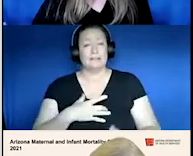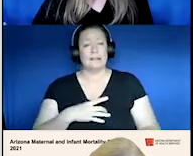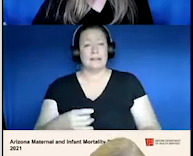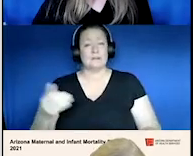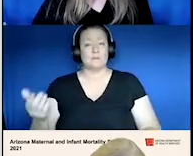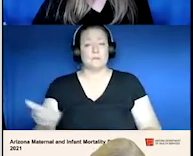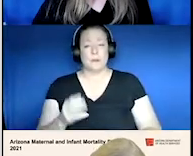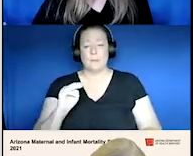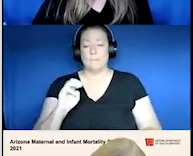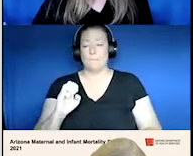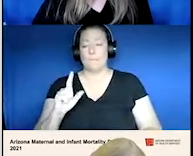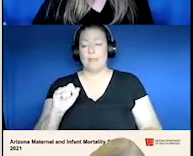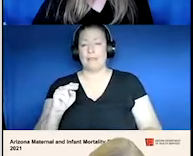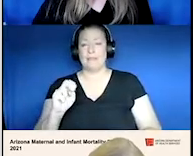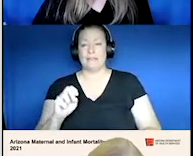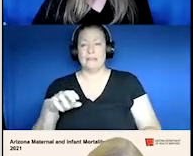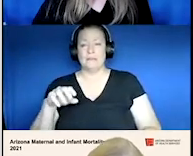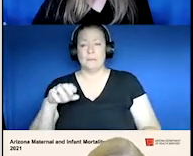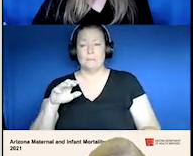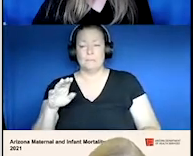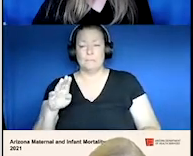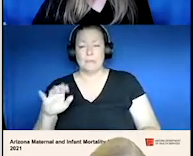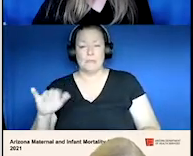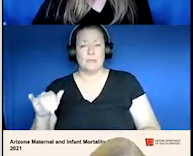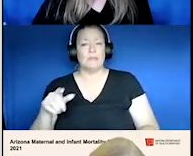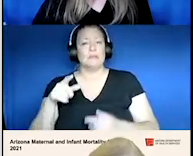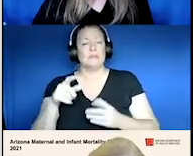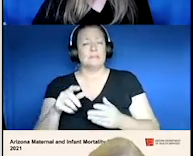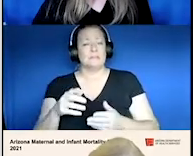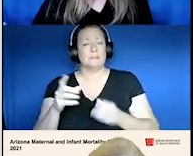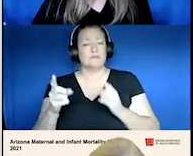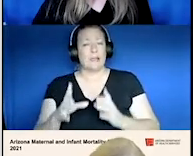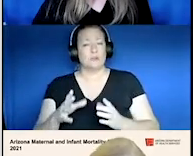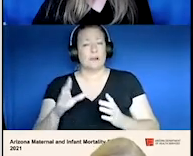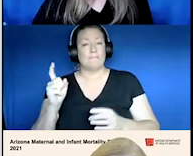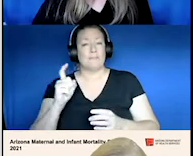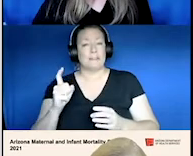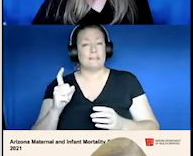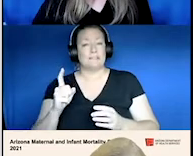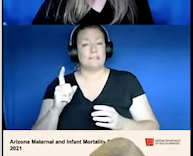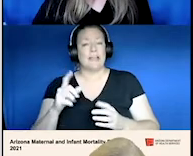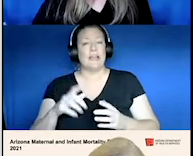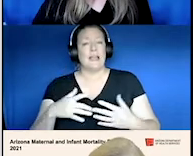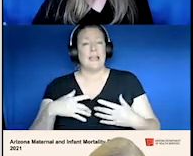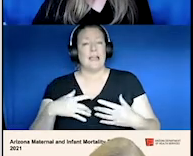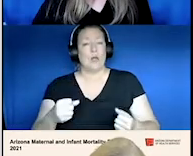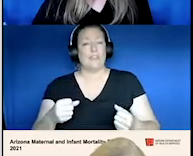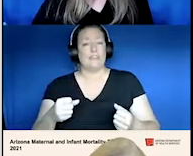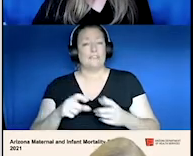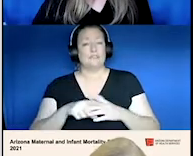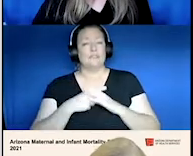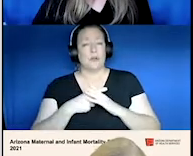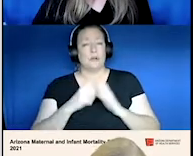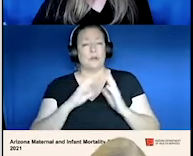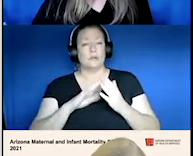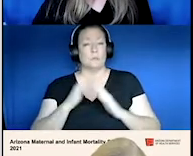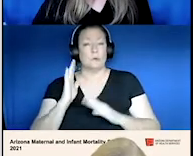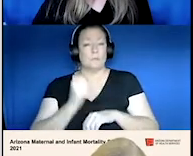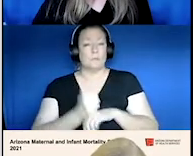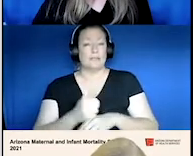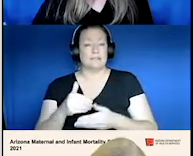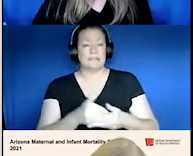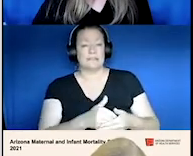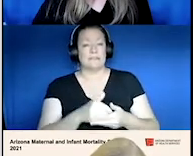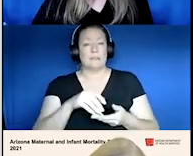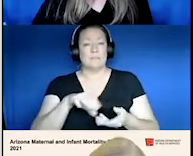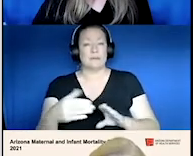introduce Meloney Baty, who is the director of South Phoenix Healthy Start, which is a community-based infant mortality